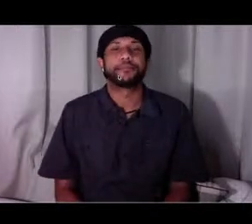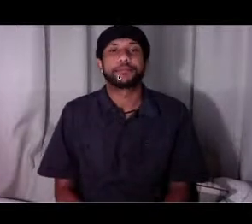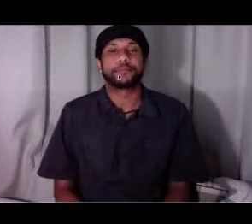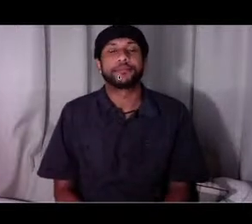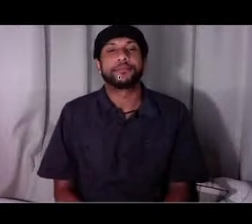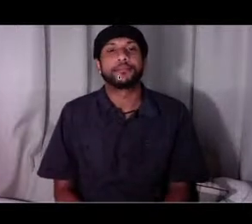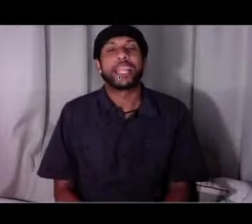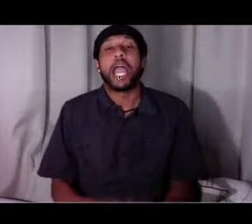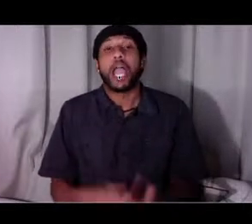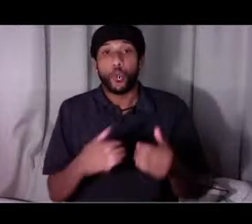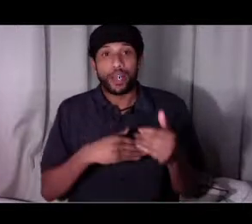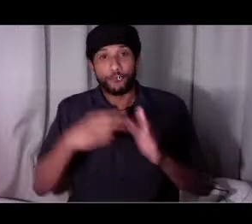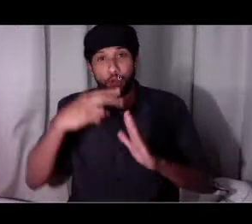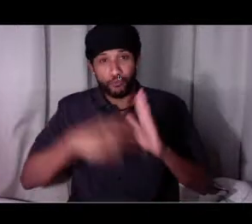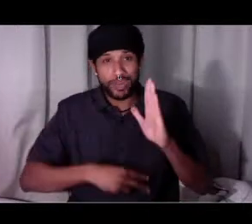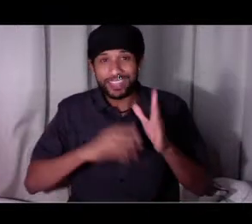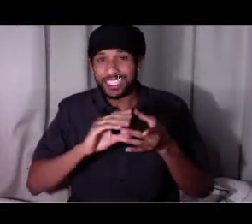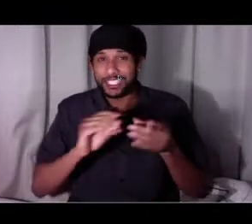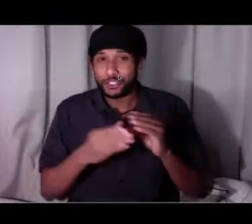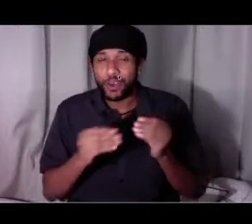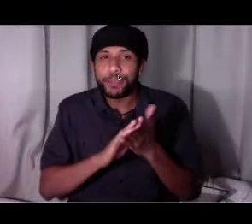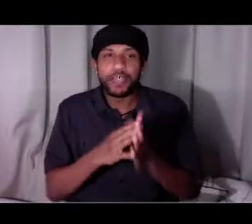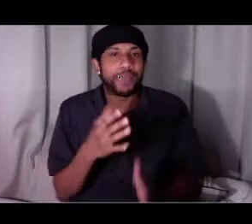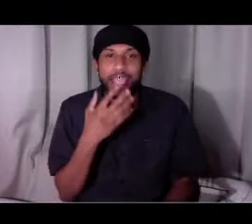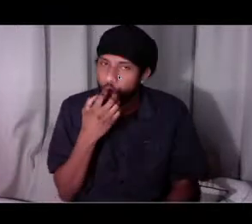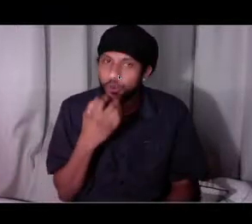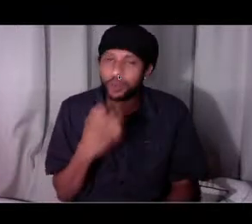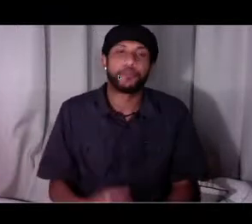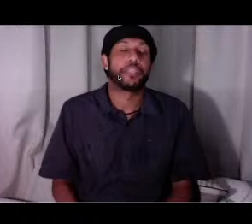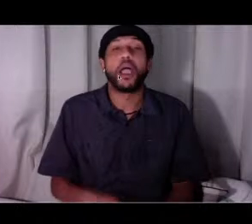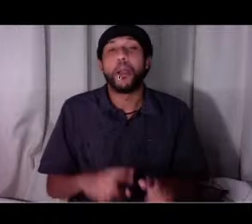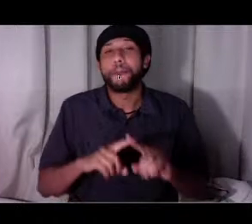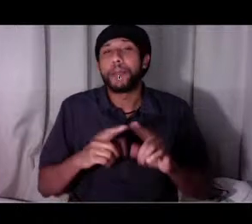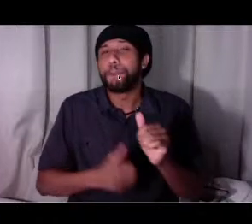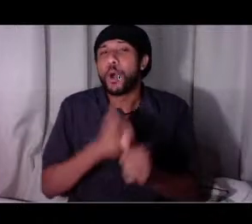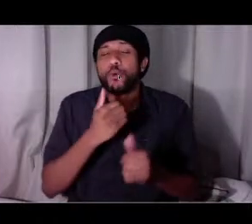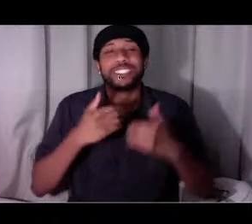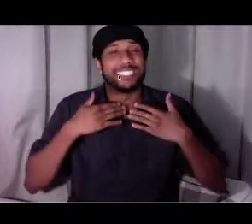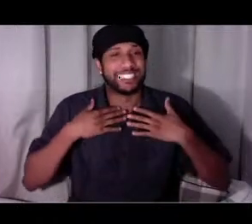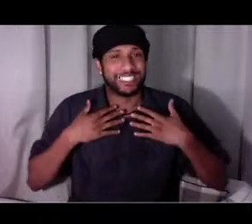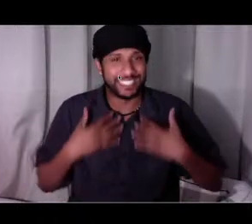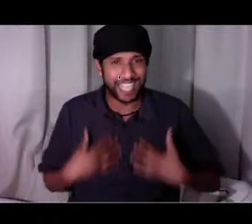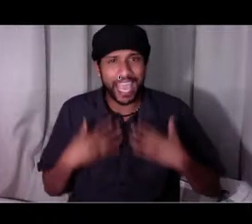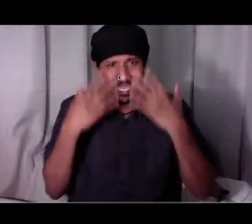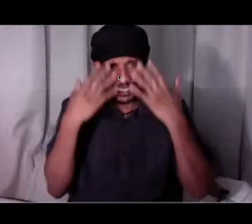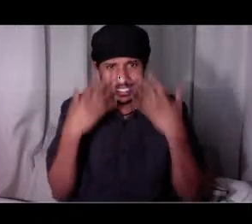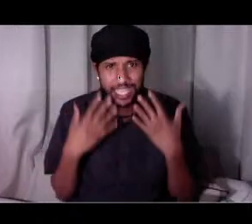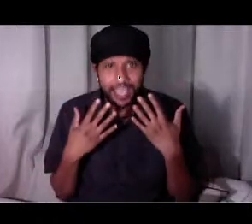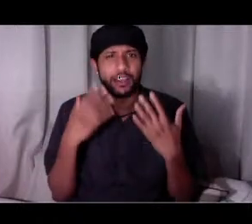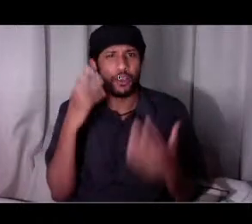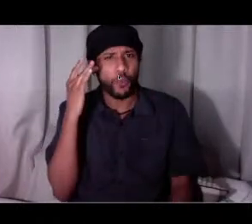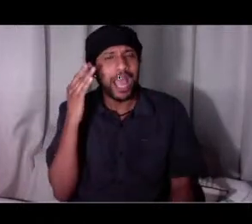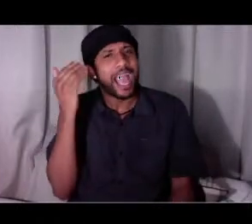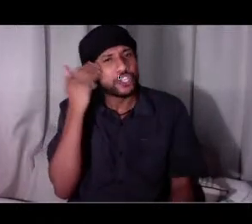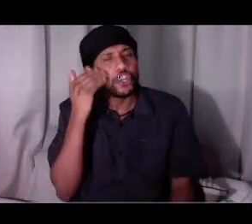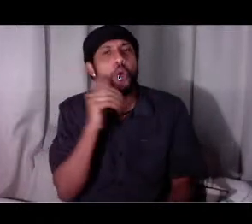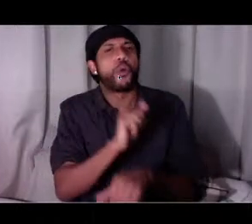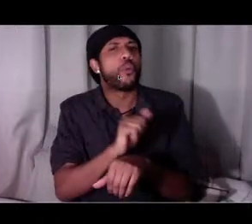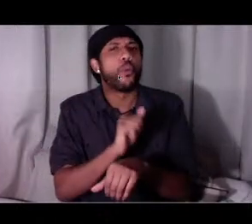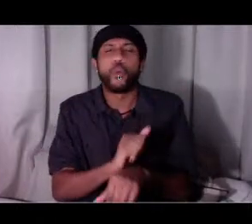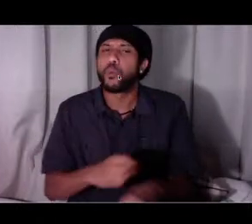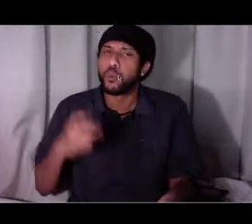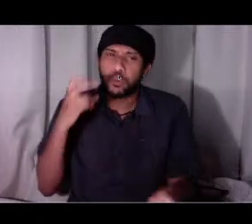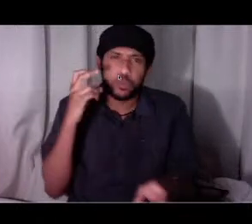whenever I read these stories I get so angry but mostly sad because I know we are working harder than